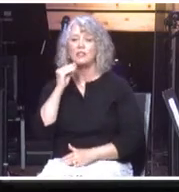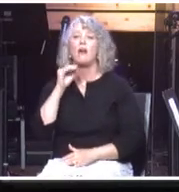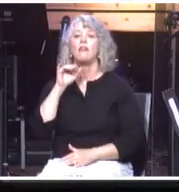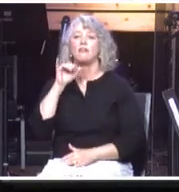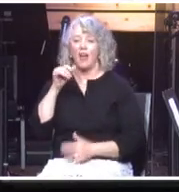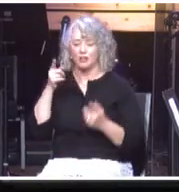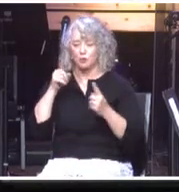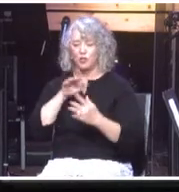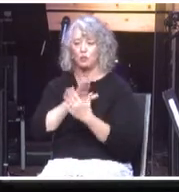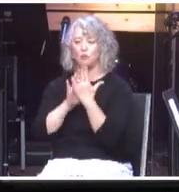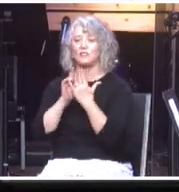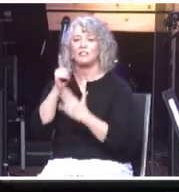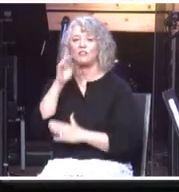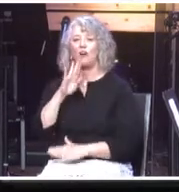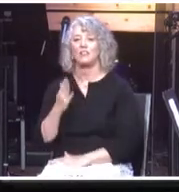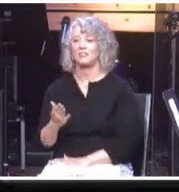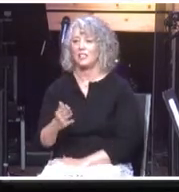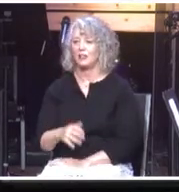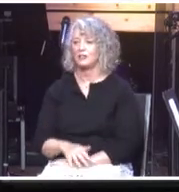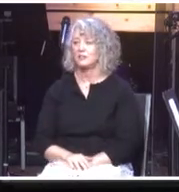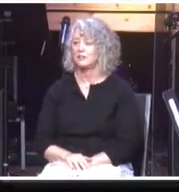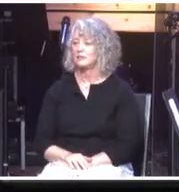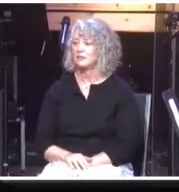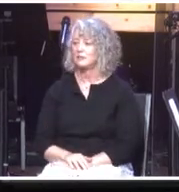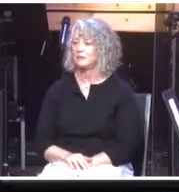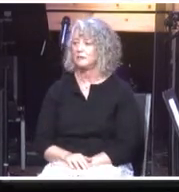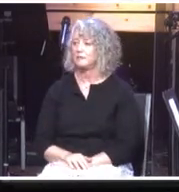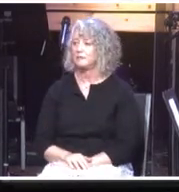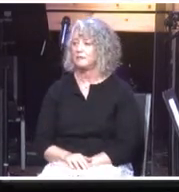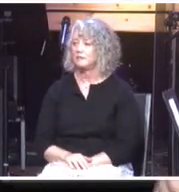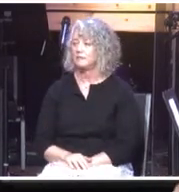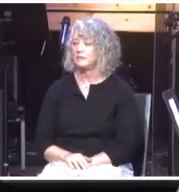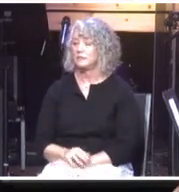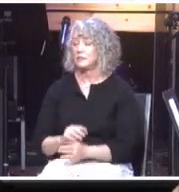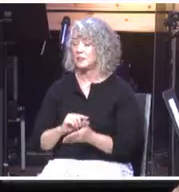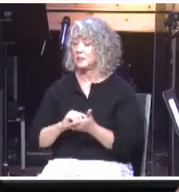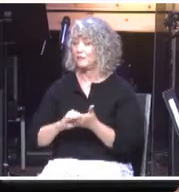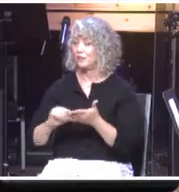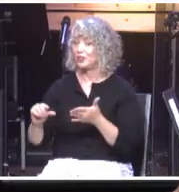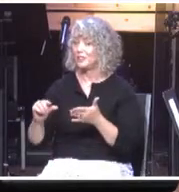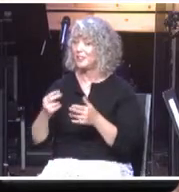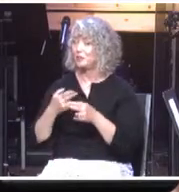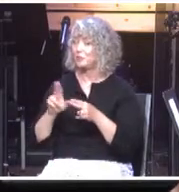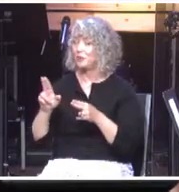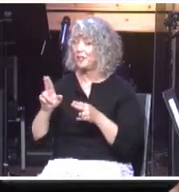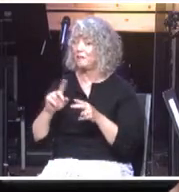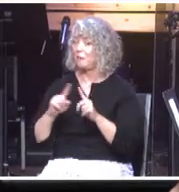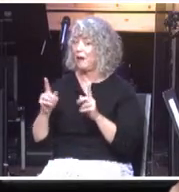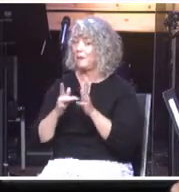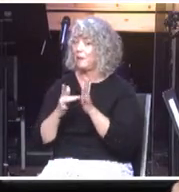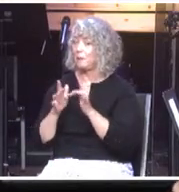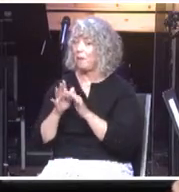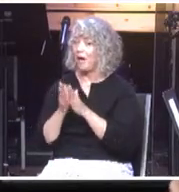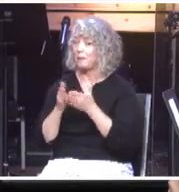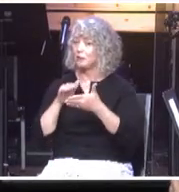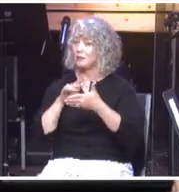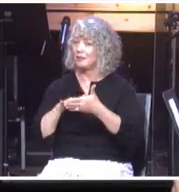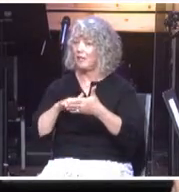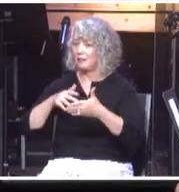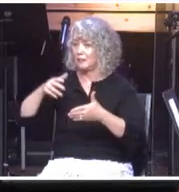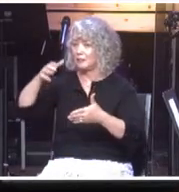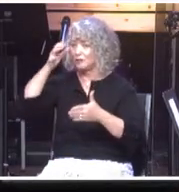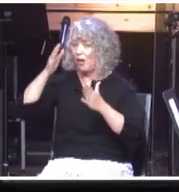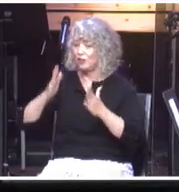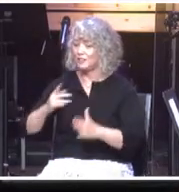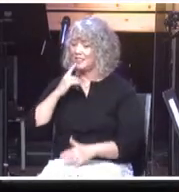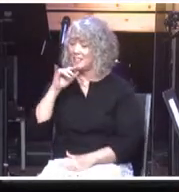Verse 9, a short verse, but the Bible scholar Stuart Perrone says this about it. He says, in